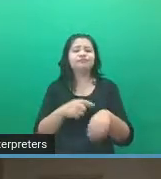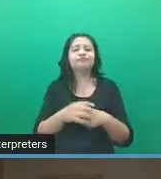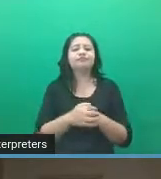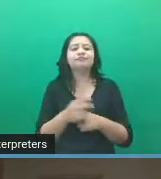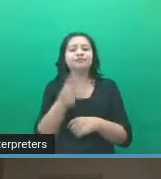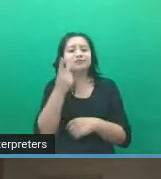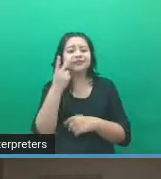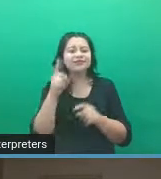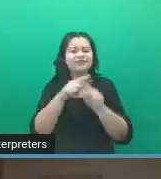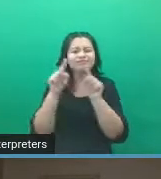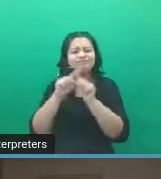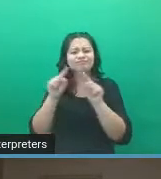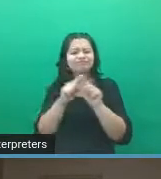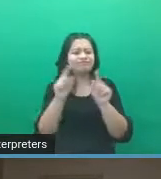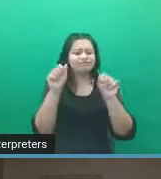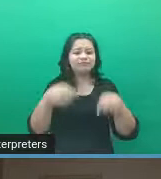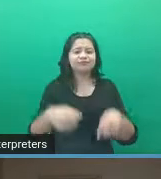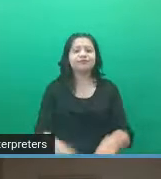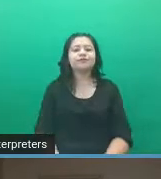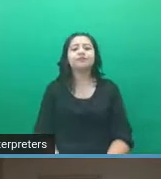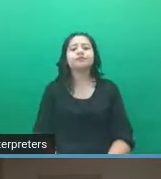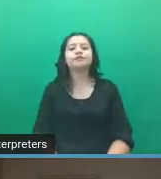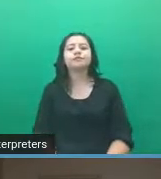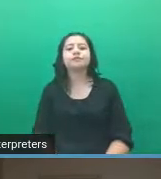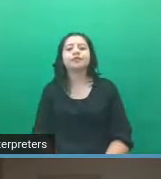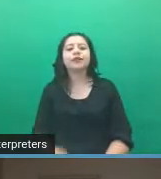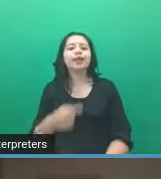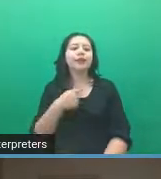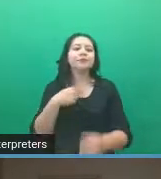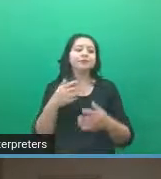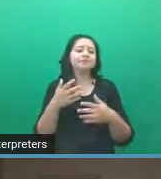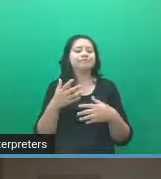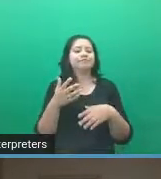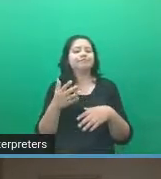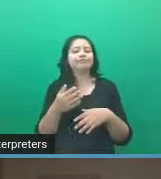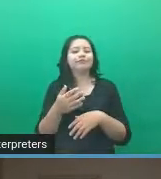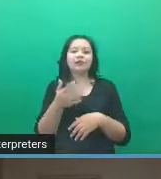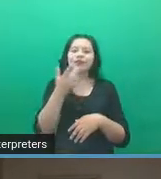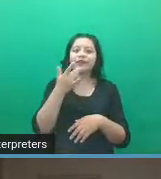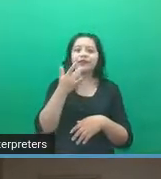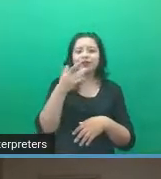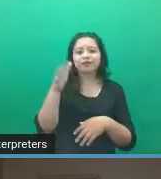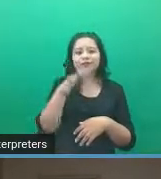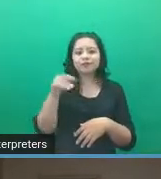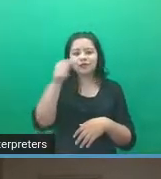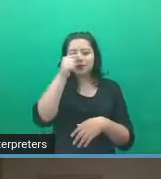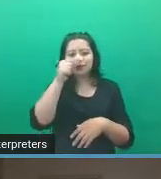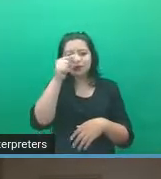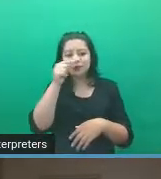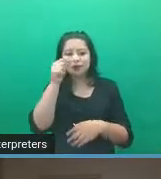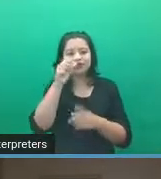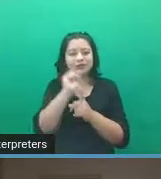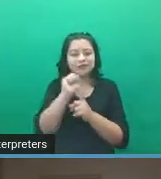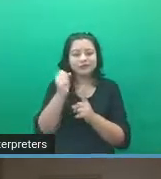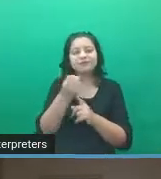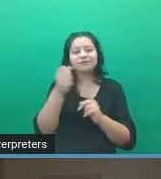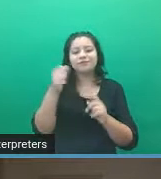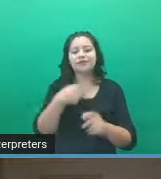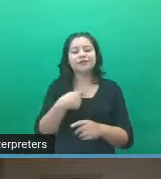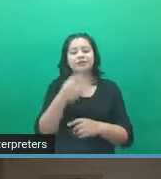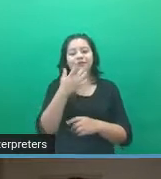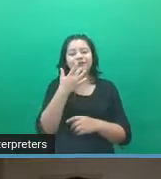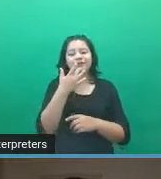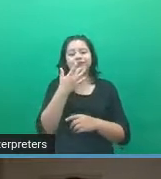tools that are out there. I'm a big fan of using Google's ecosystem of free and low-cost products for audience engagement. I